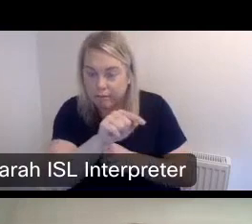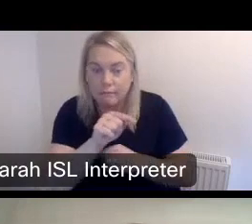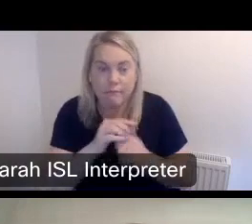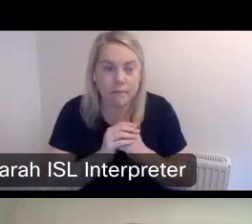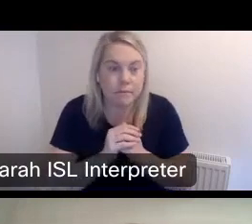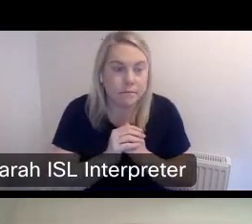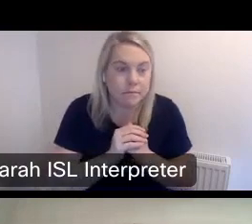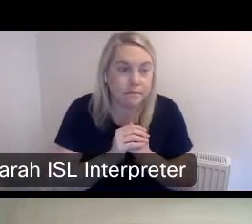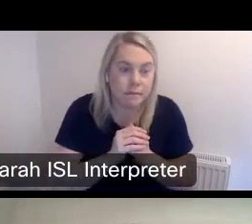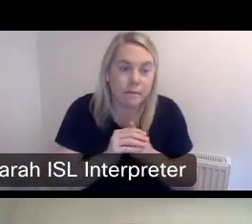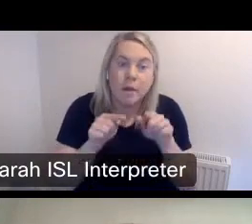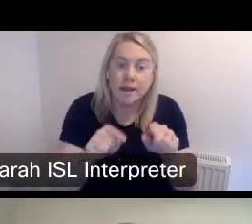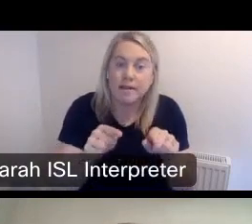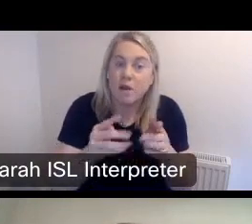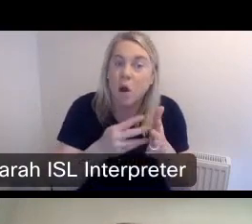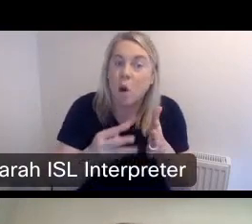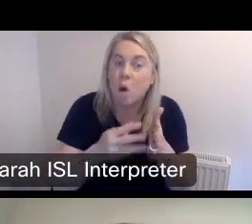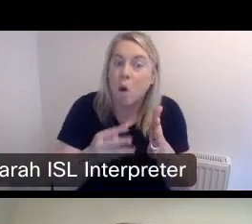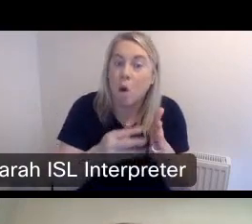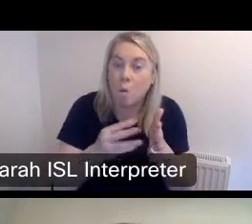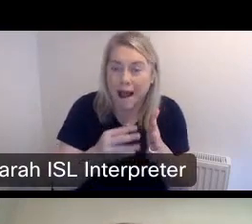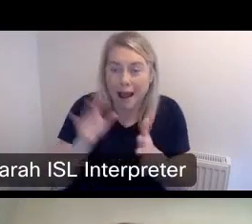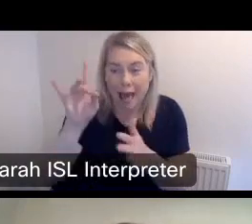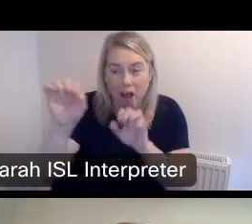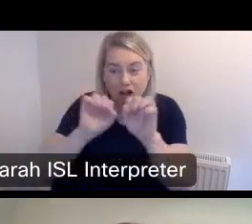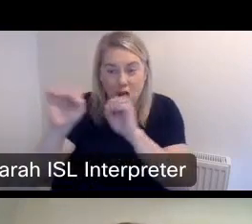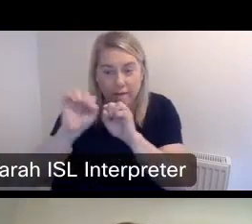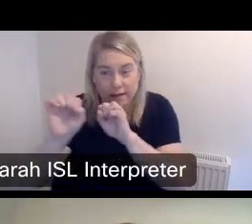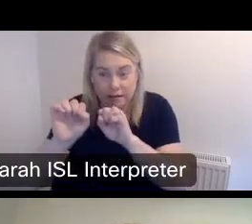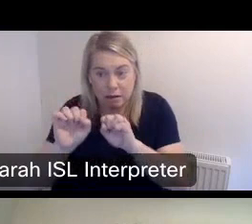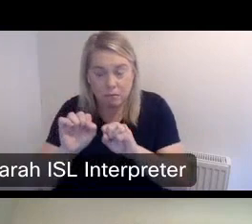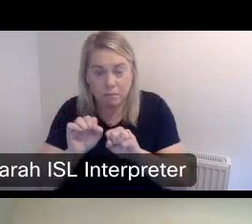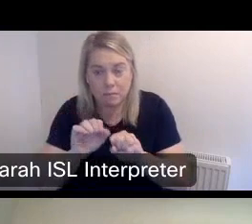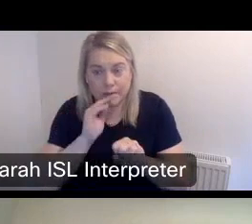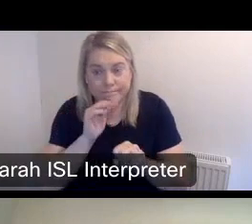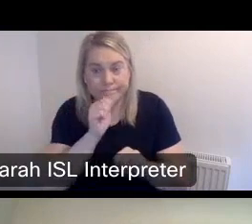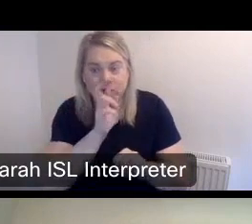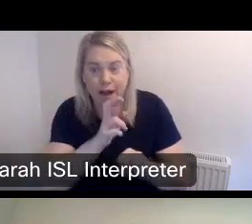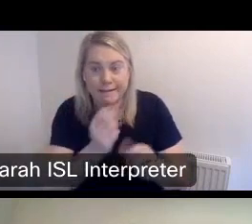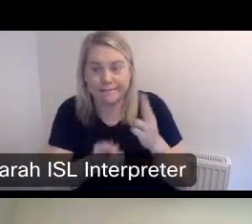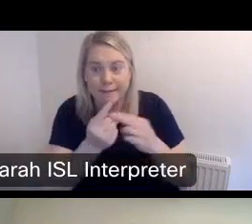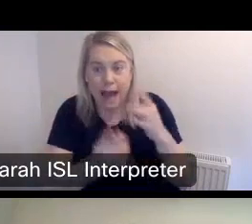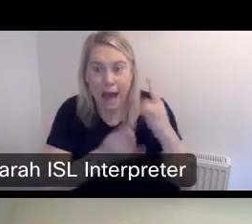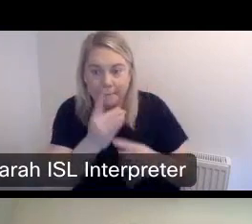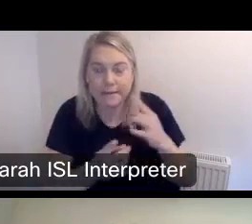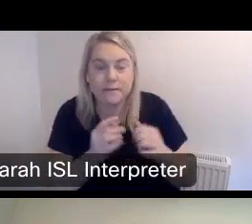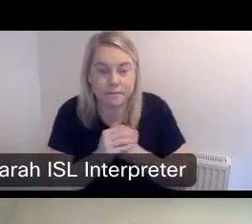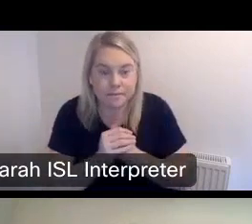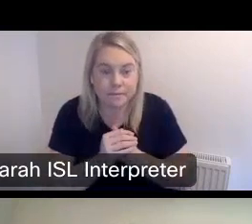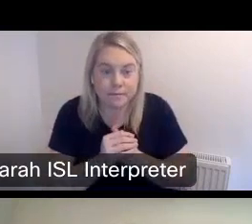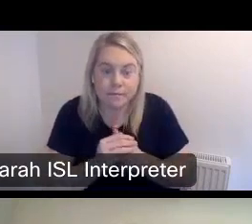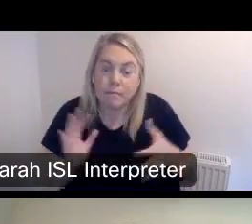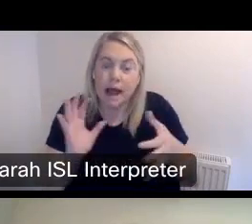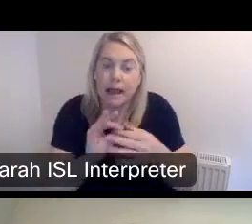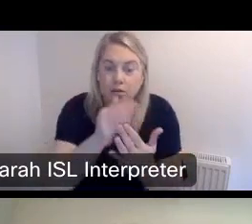health service provider is satisfied that a notifiable incident has occurred, okay? In the spirit of legislations, which is all